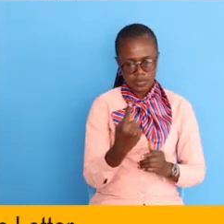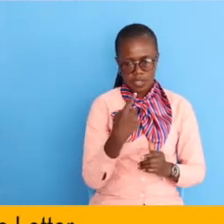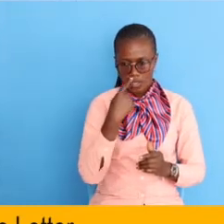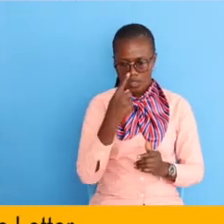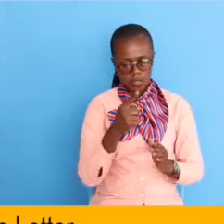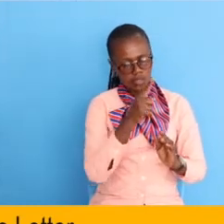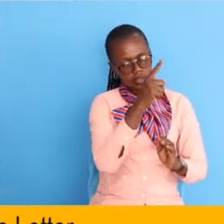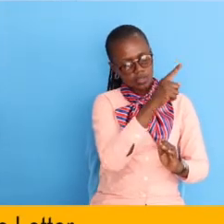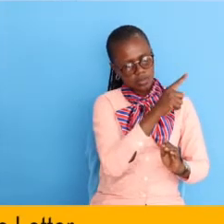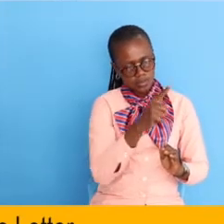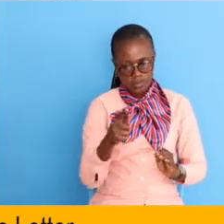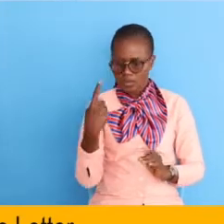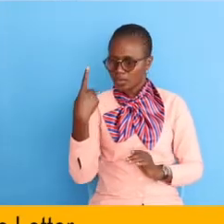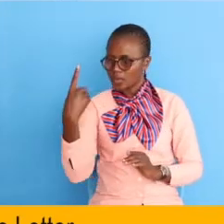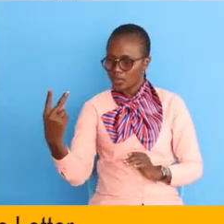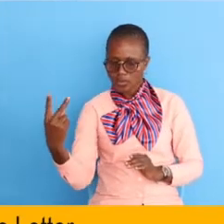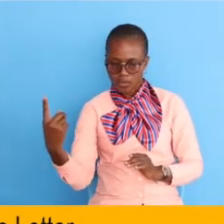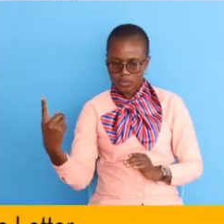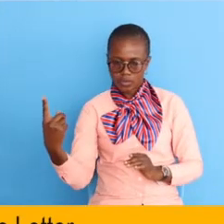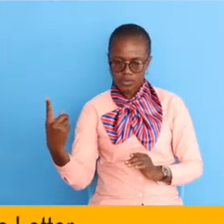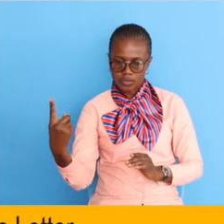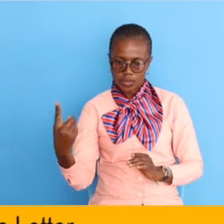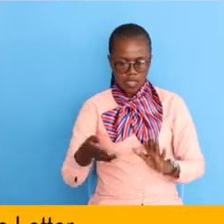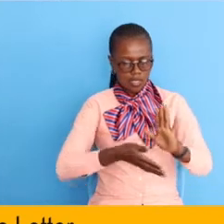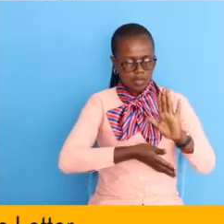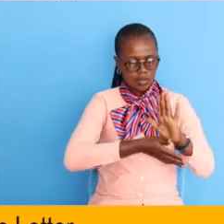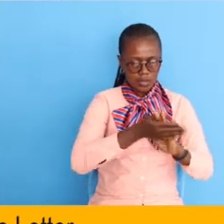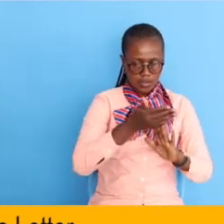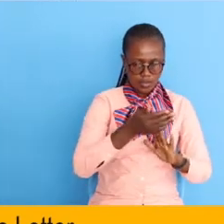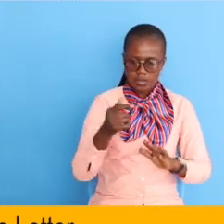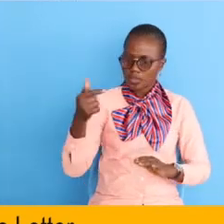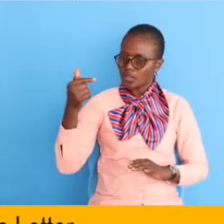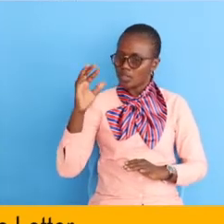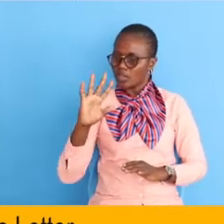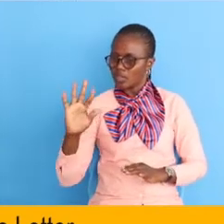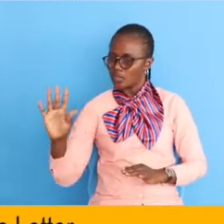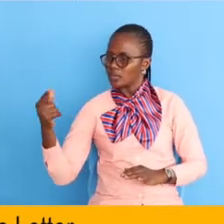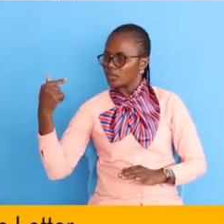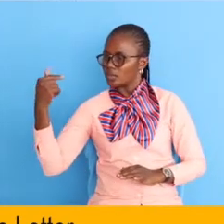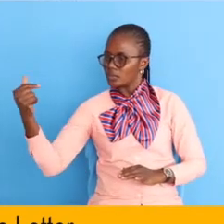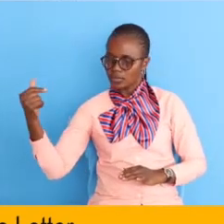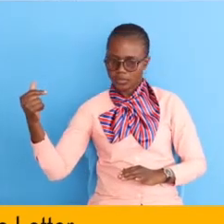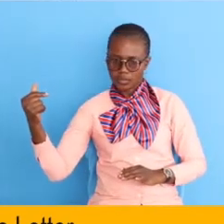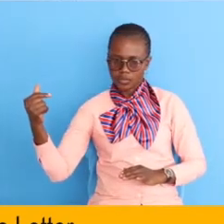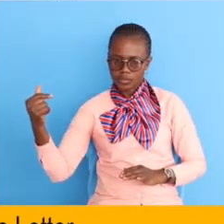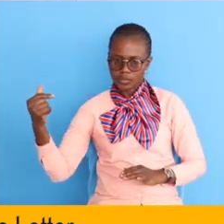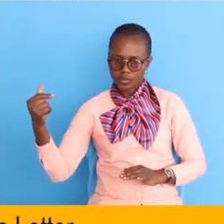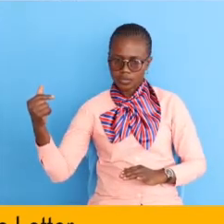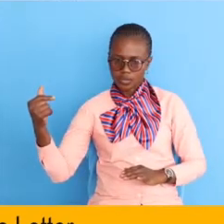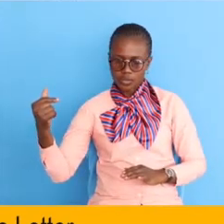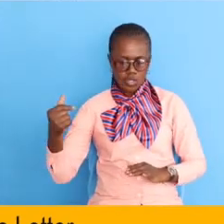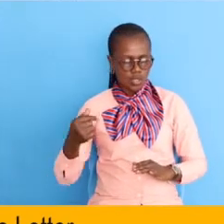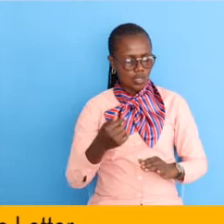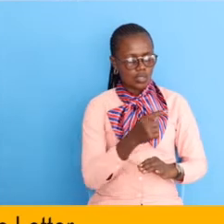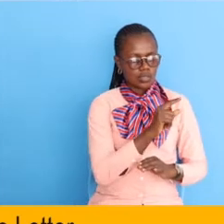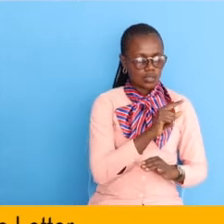line, that starts with letter T. It has started at this point. So the same point on the second line,